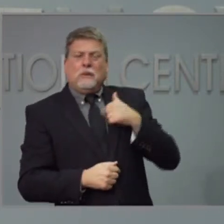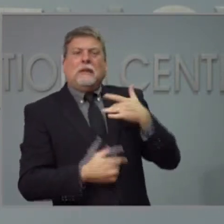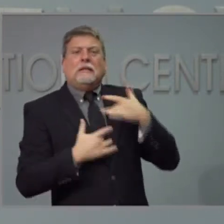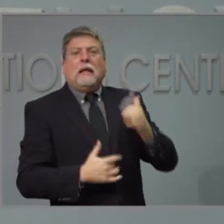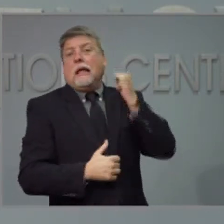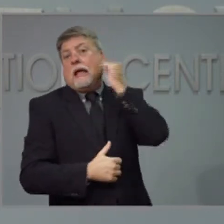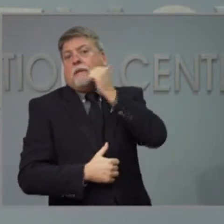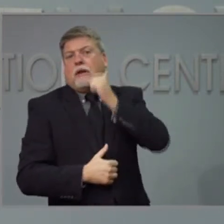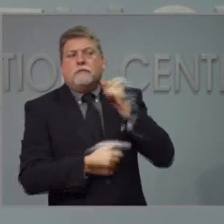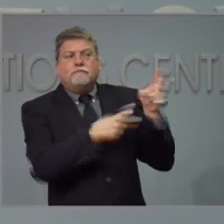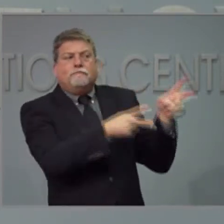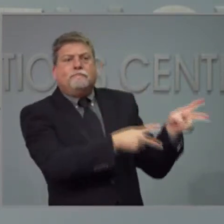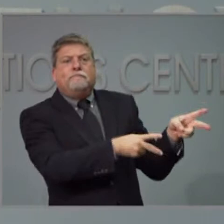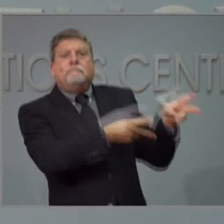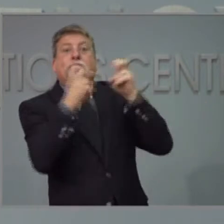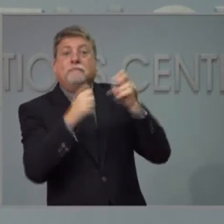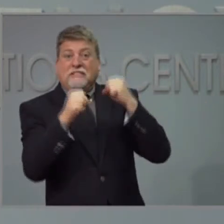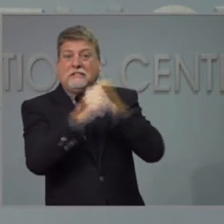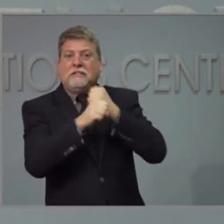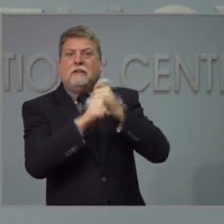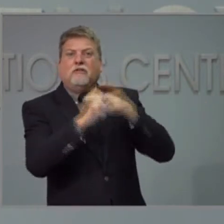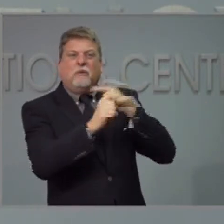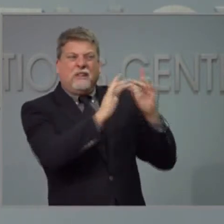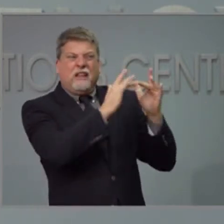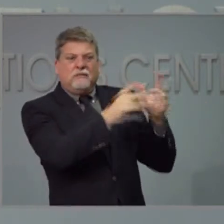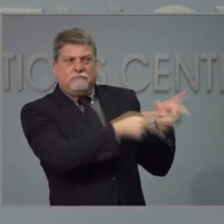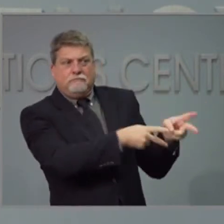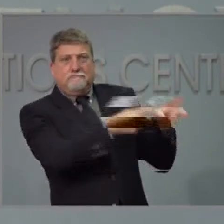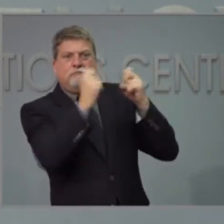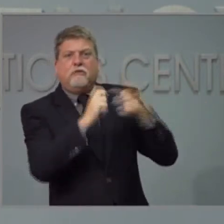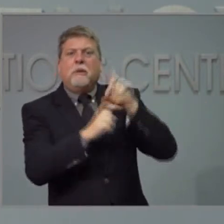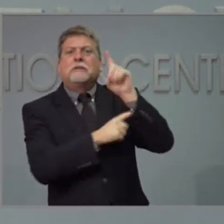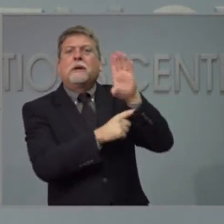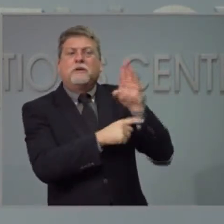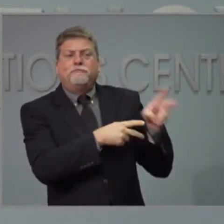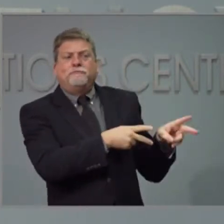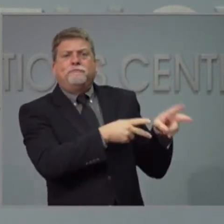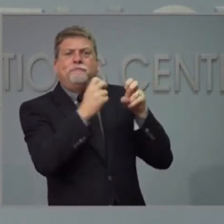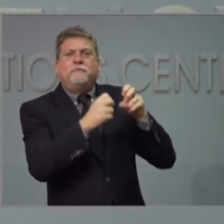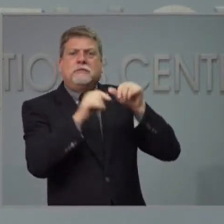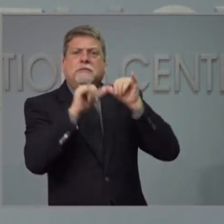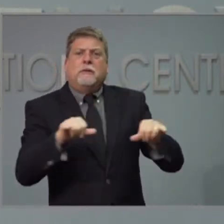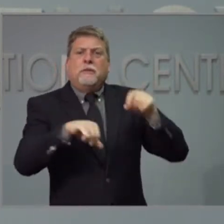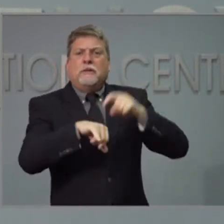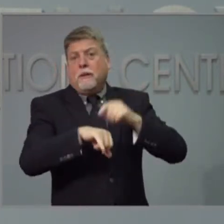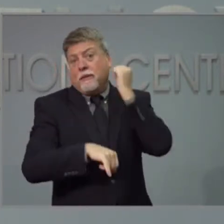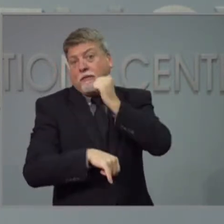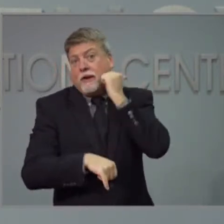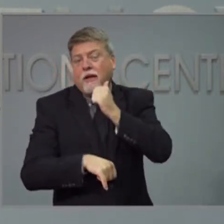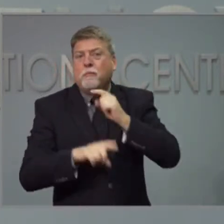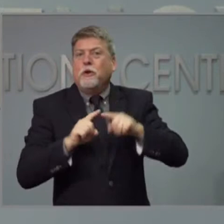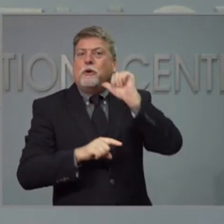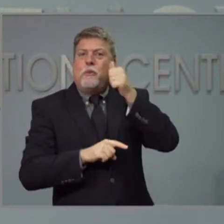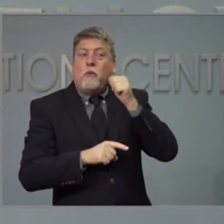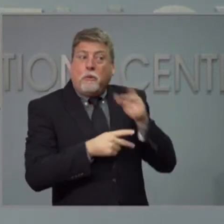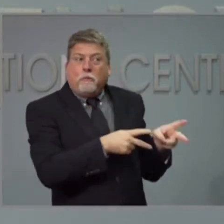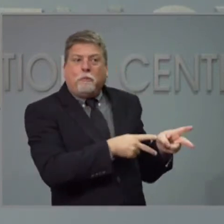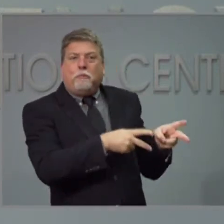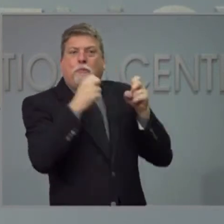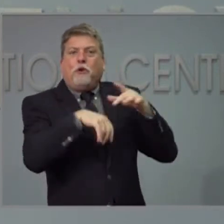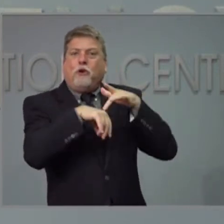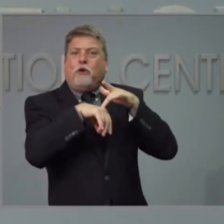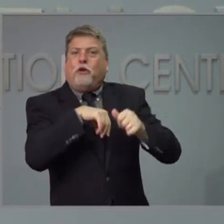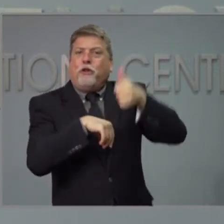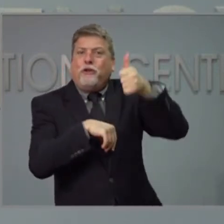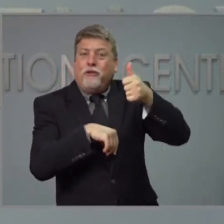a one-time artificial decrease in the number of tests, cases, and deaths. And that's for tomorrow, November